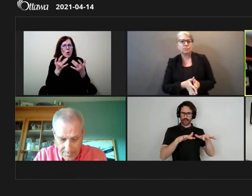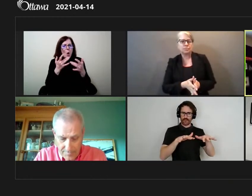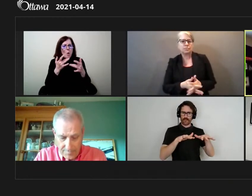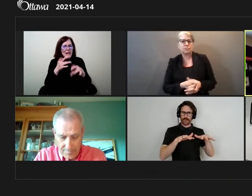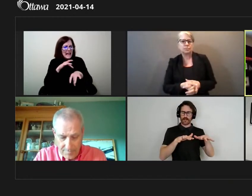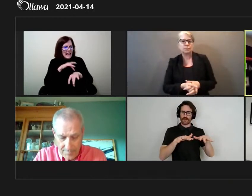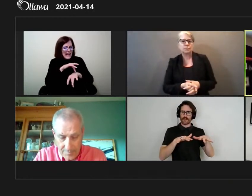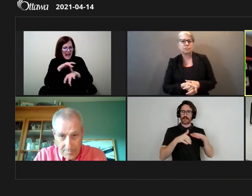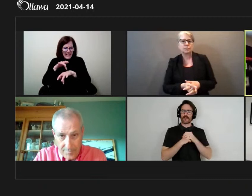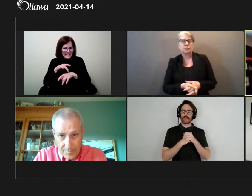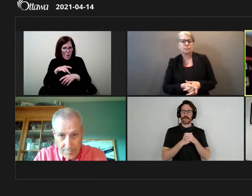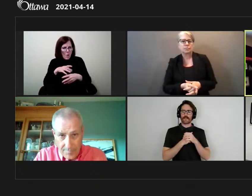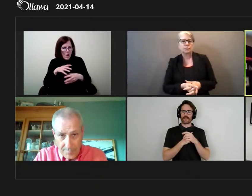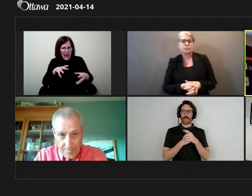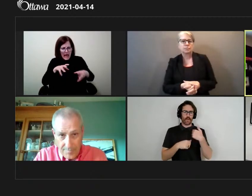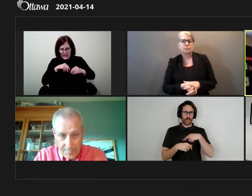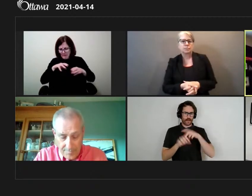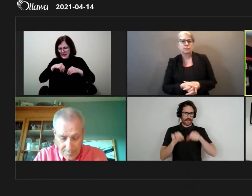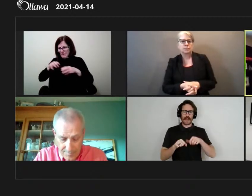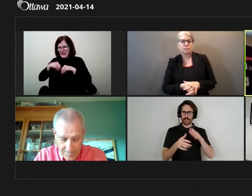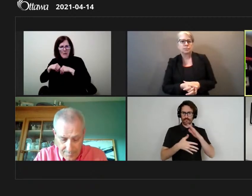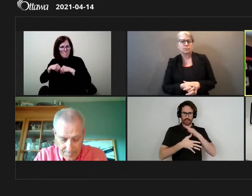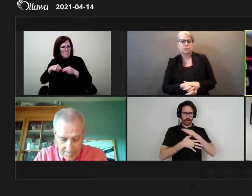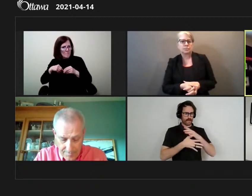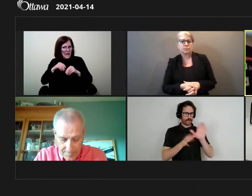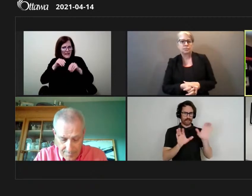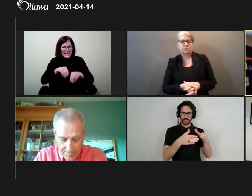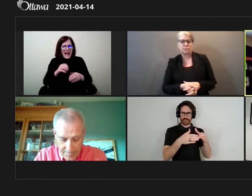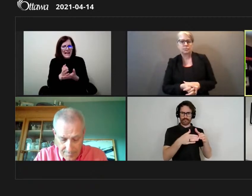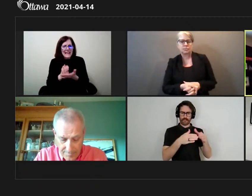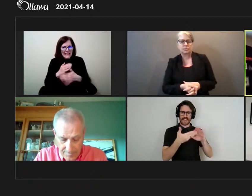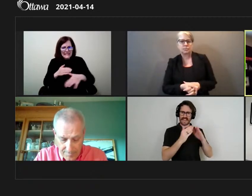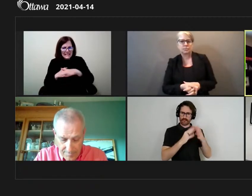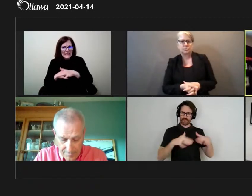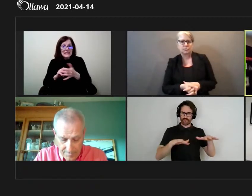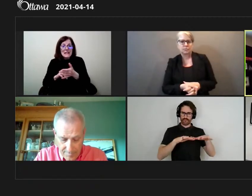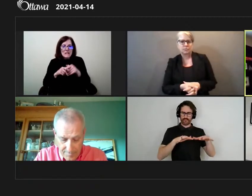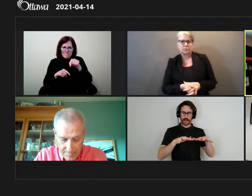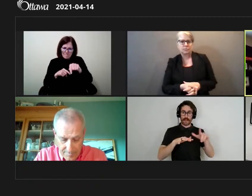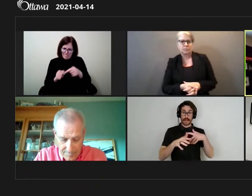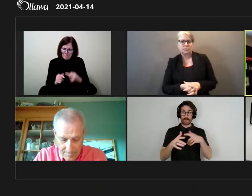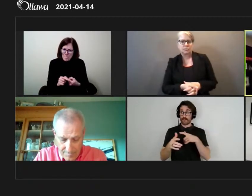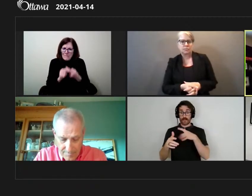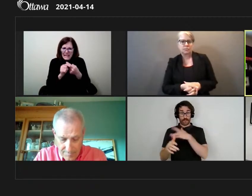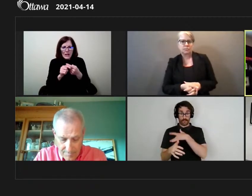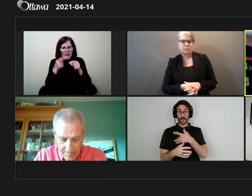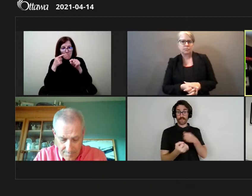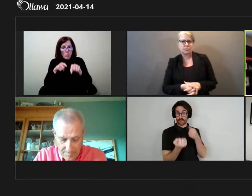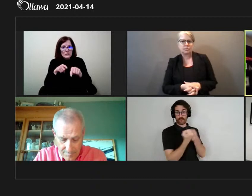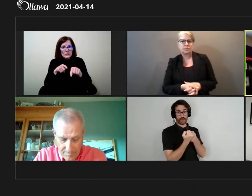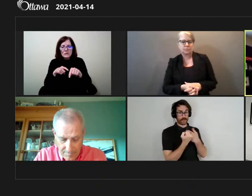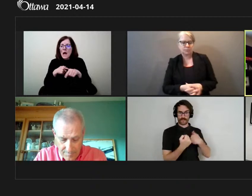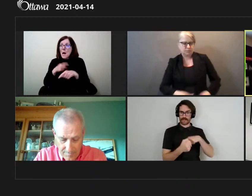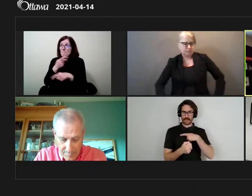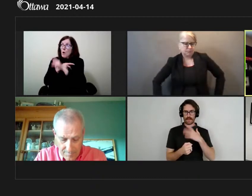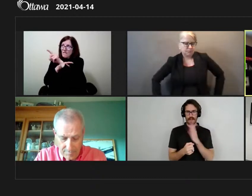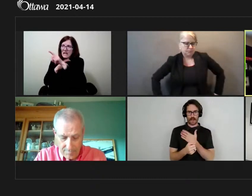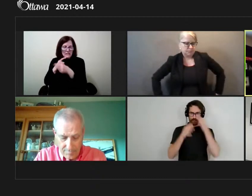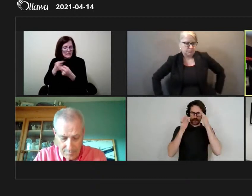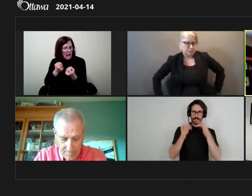able to prioritize those. And I think is supported by the province, and is a way in